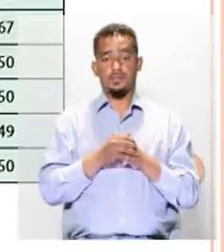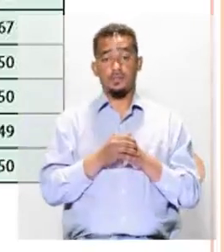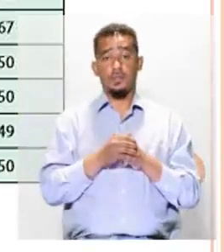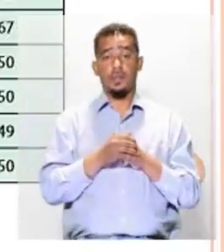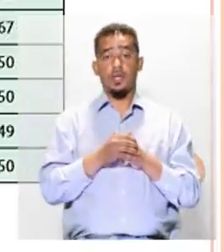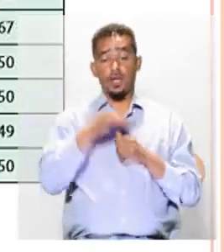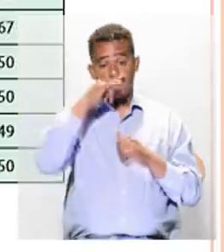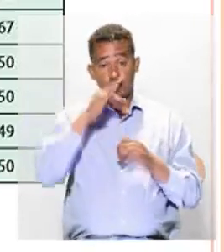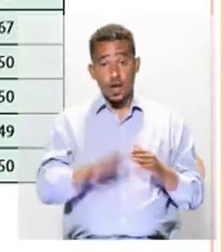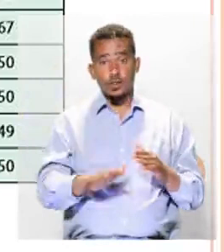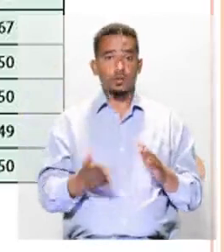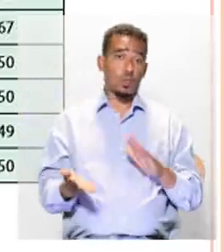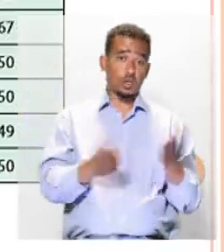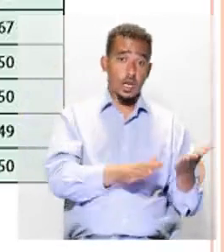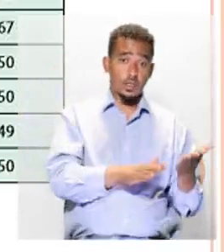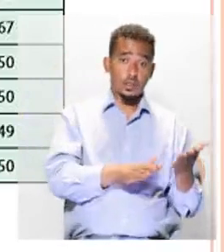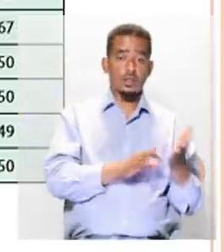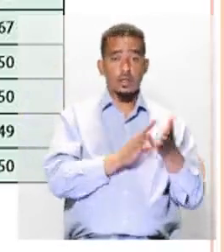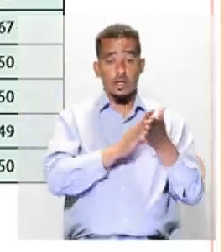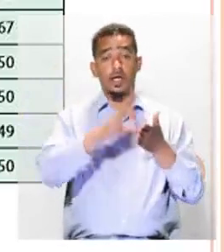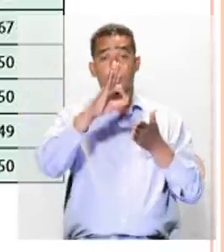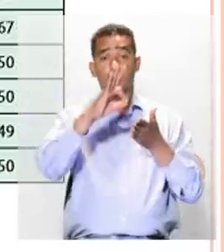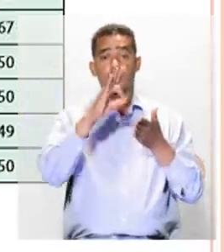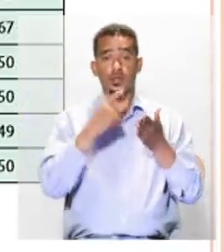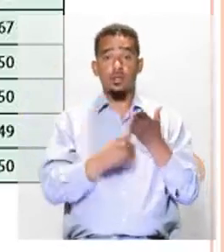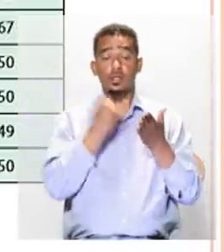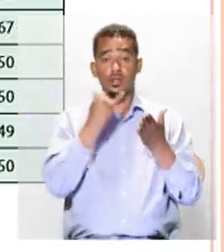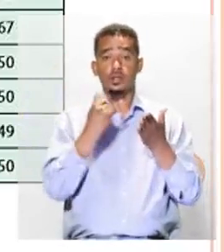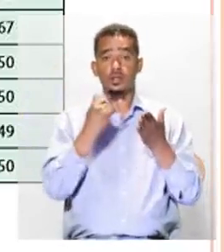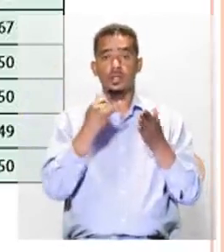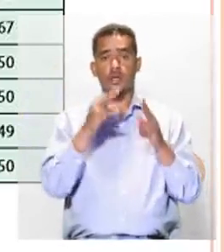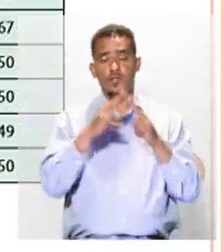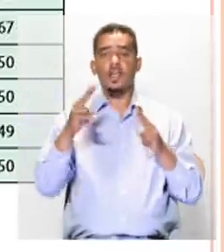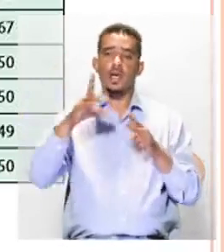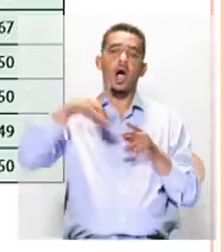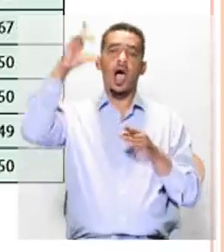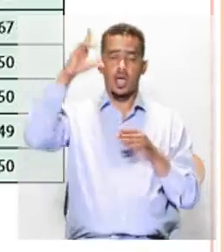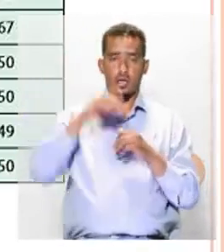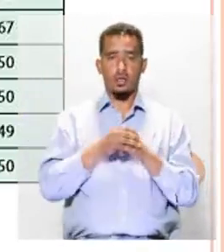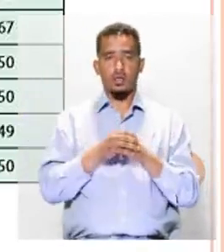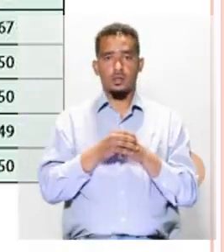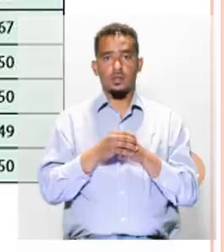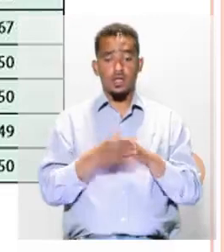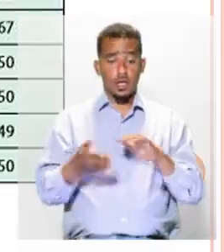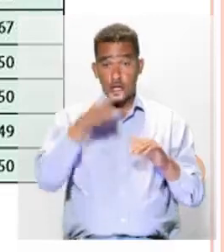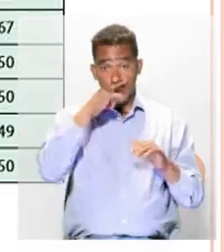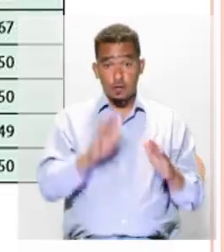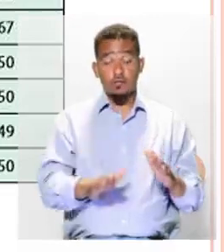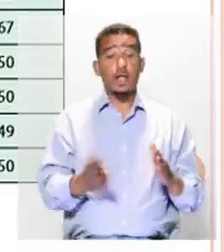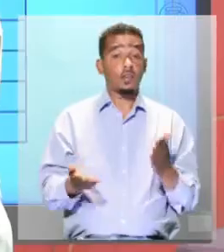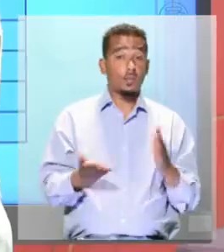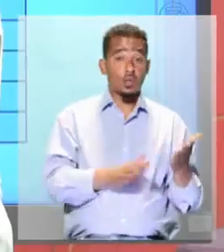Infant mortality rate in developing country, it is very high. Infant mortality rate